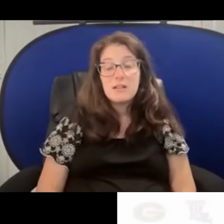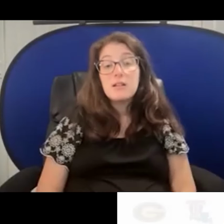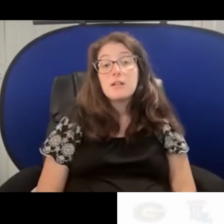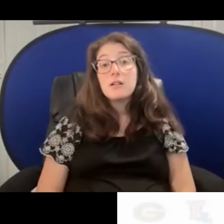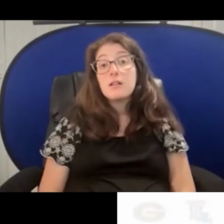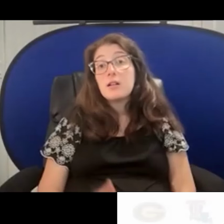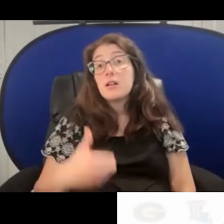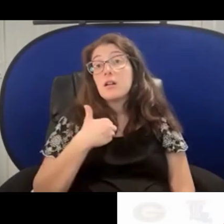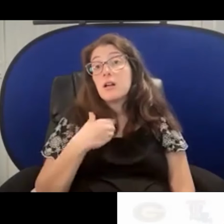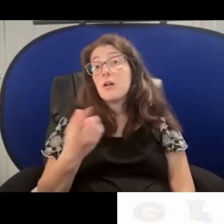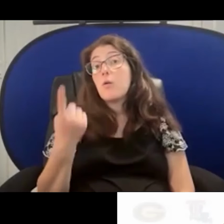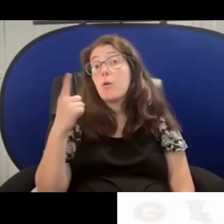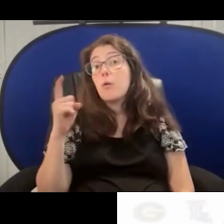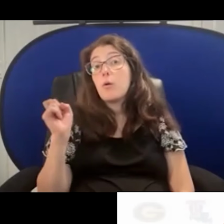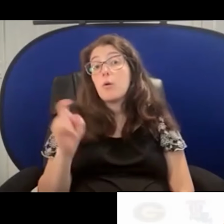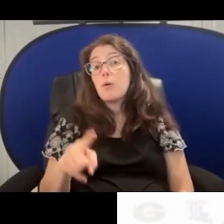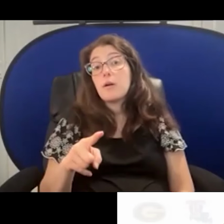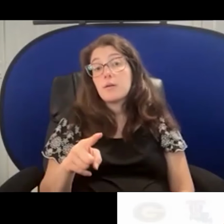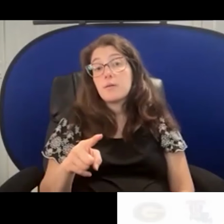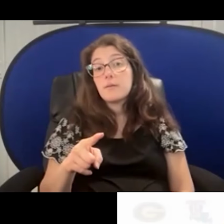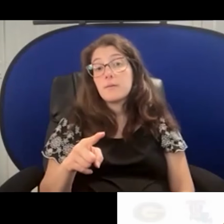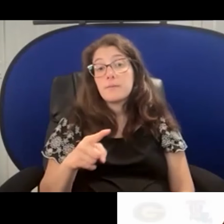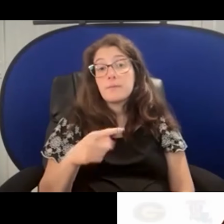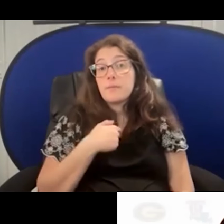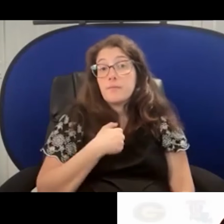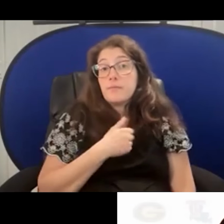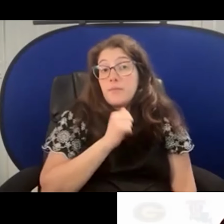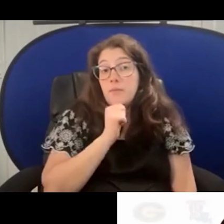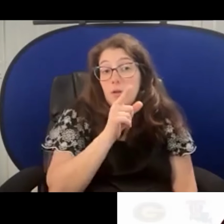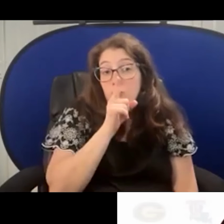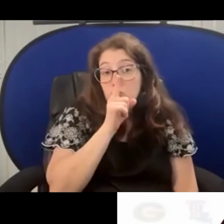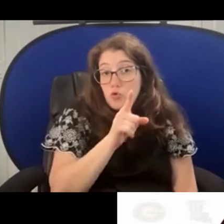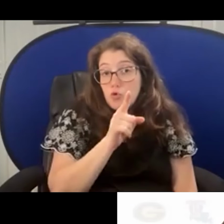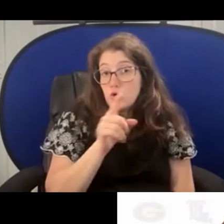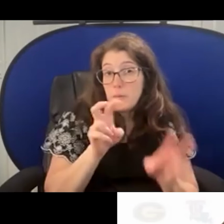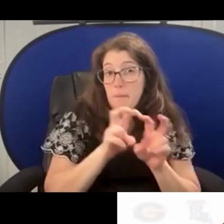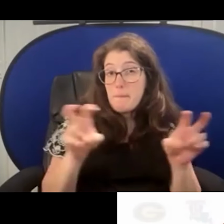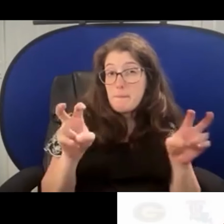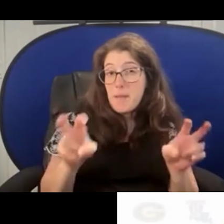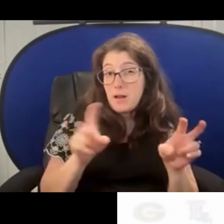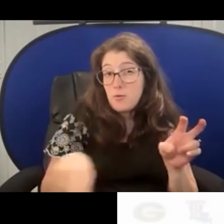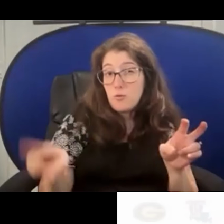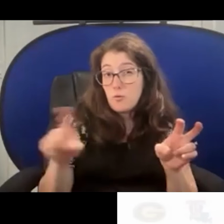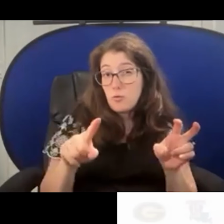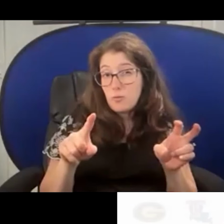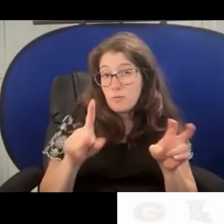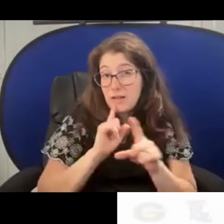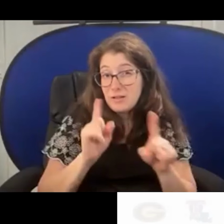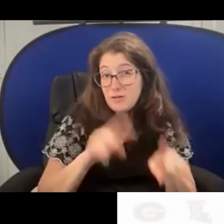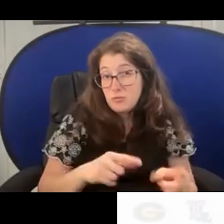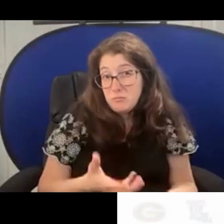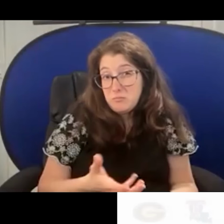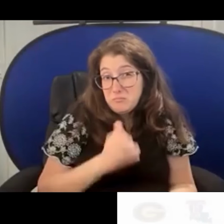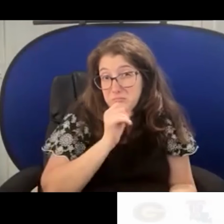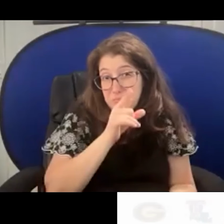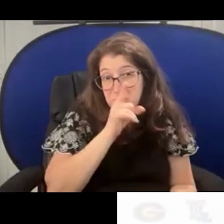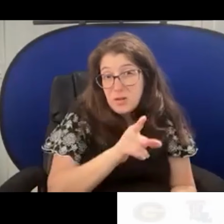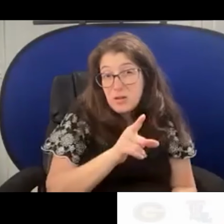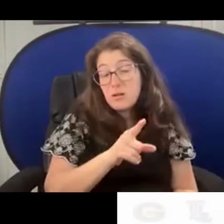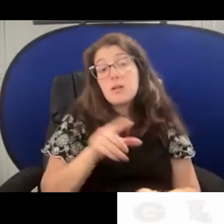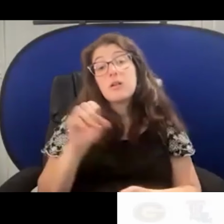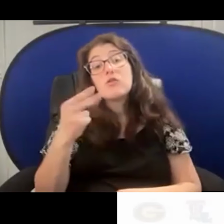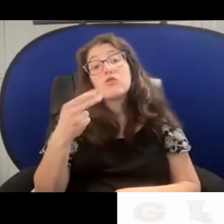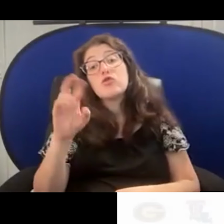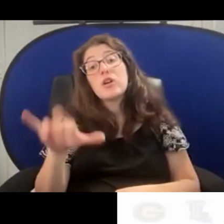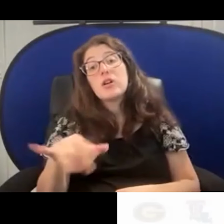have one question that I am not sure that our panelists will be able to answer. But the question is from Sherry, and she